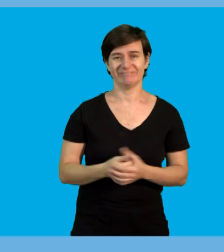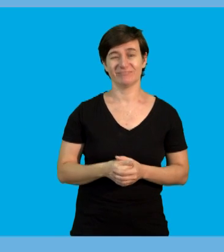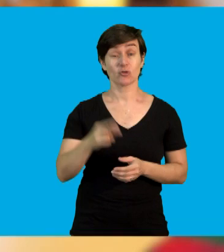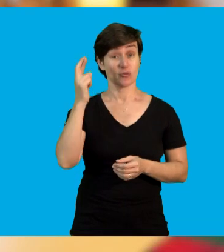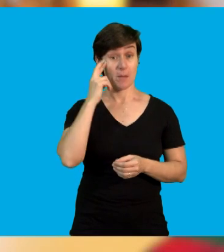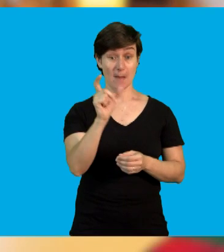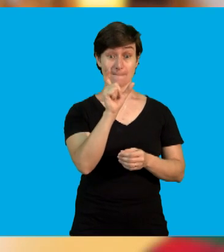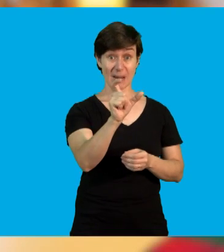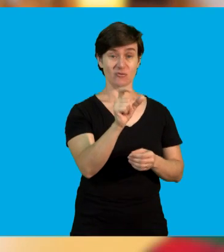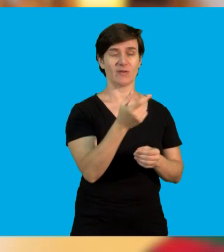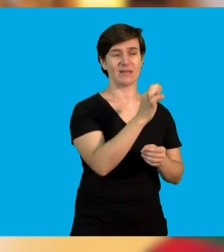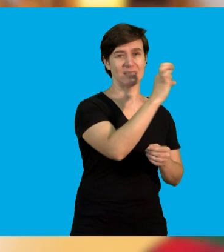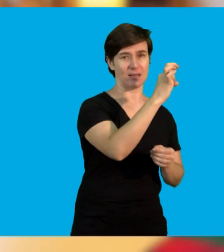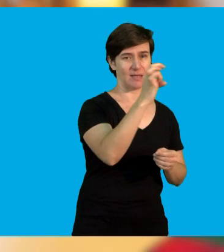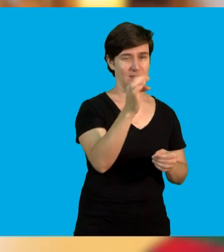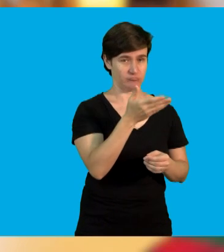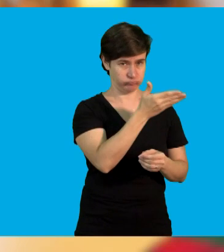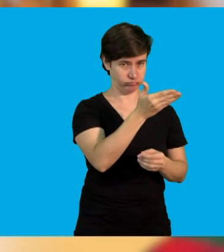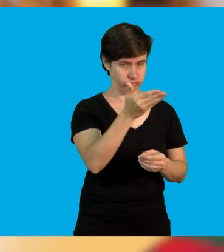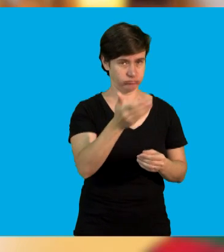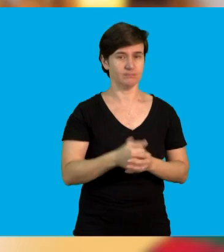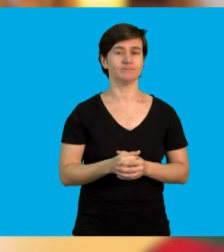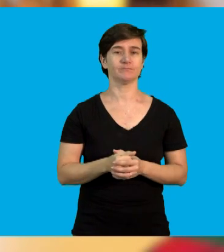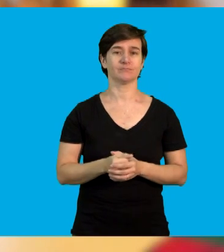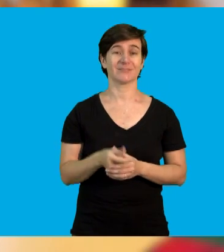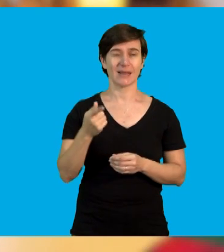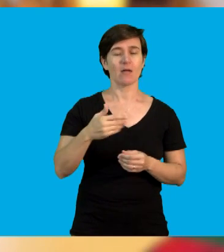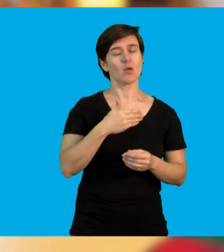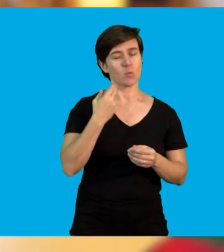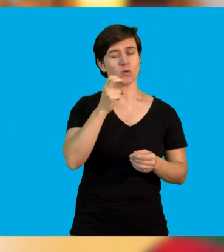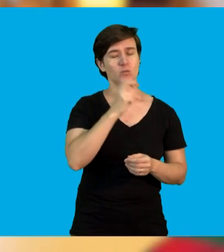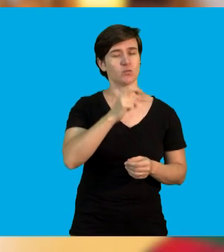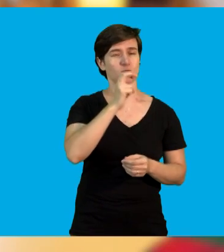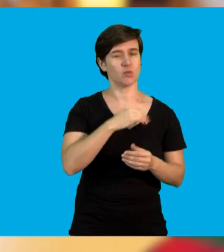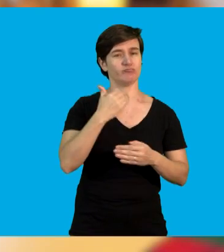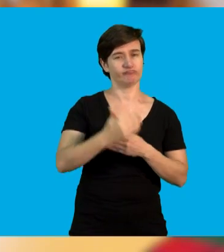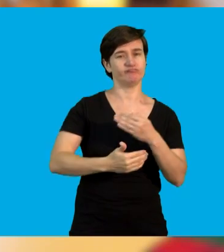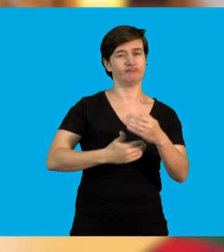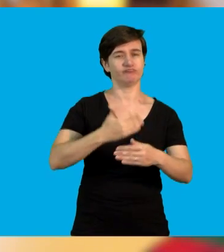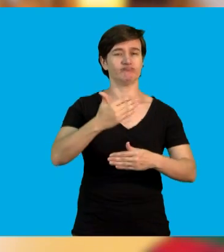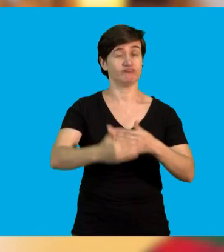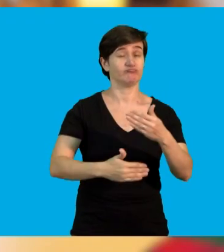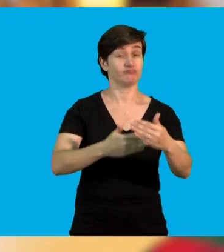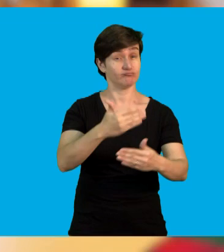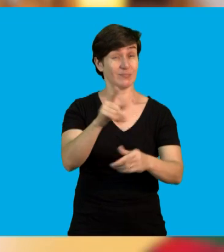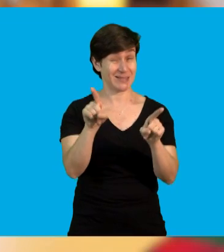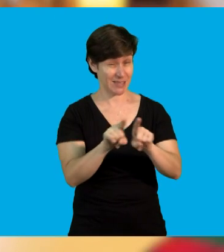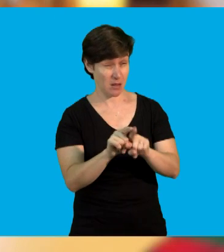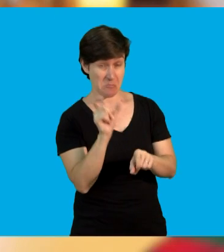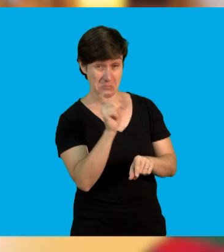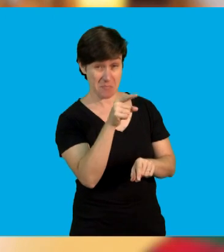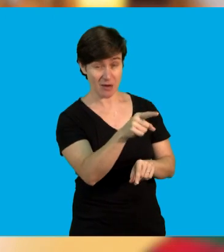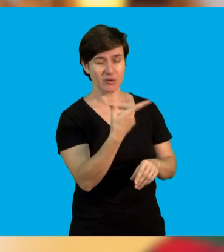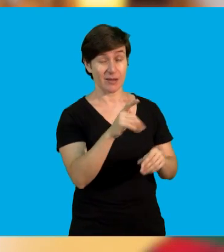battery is going to be a group of cells. So if you're using just one cell, then over time, the chemicals that are stored or the chemicals that are found